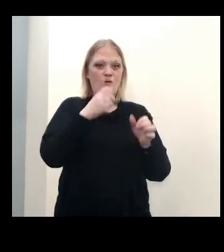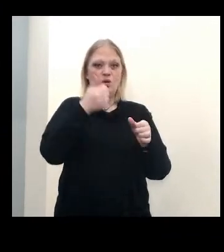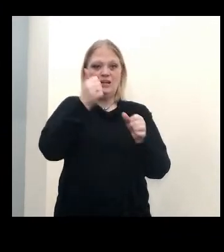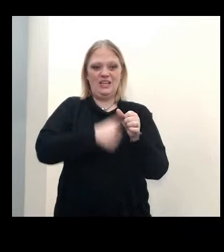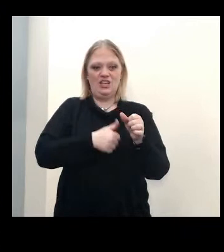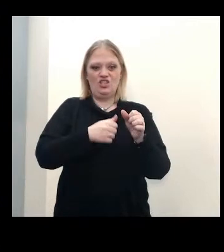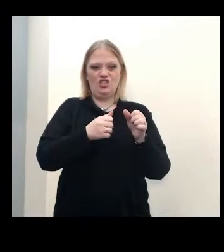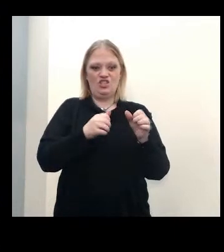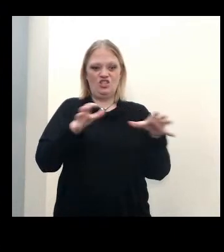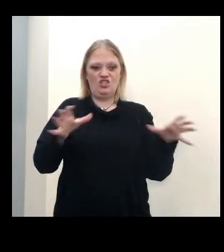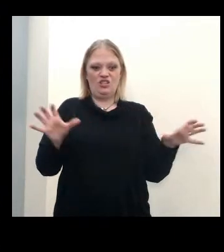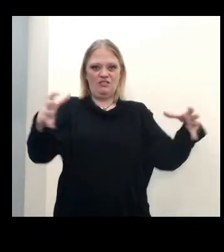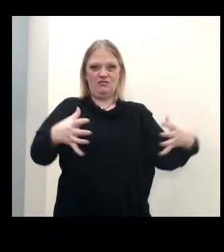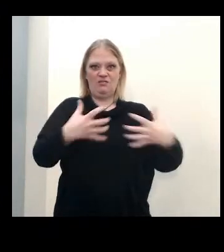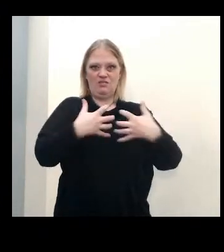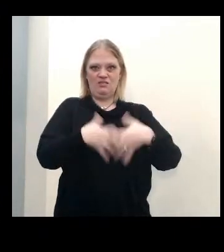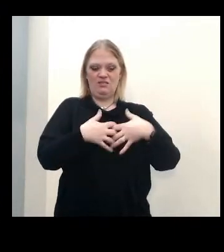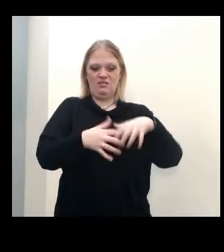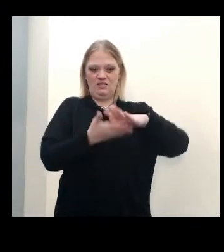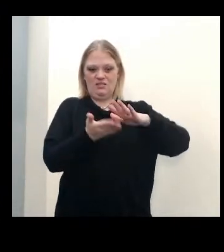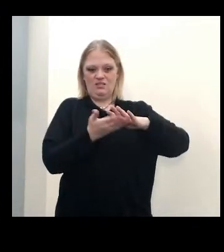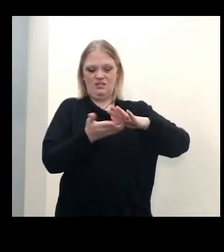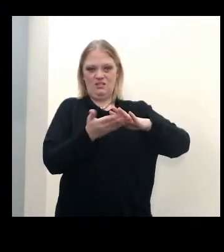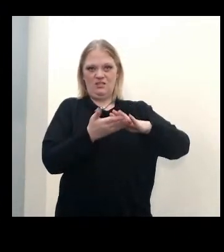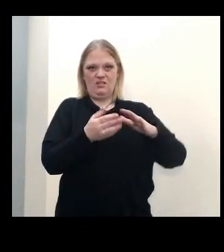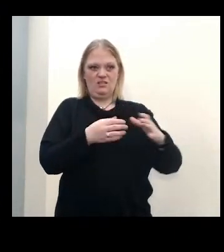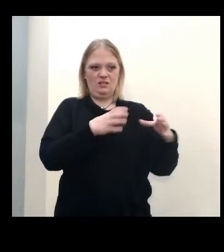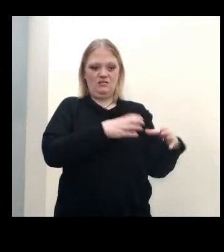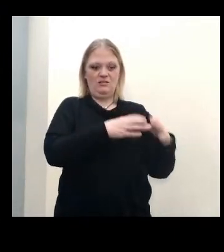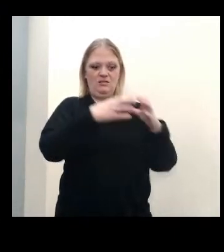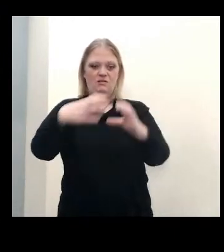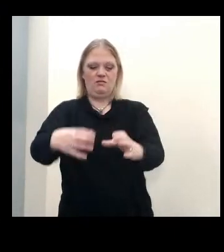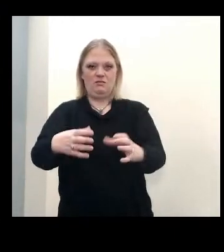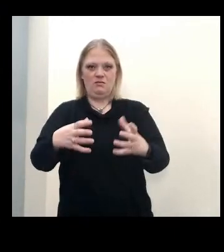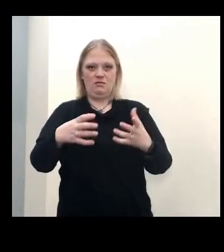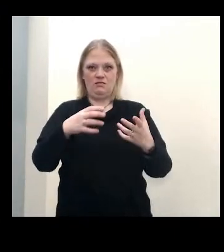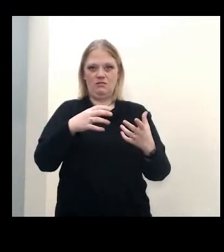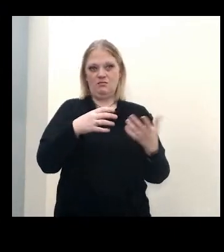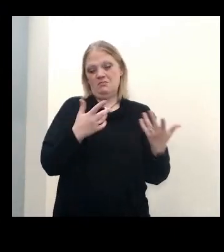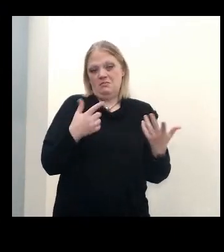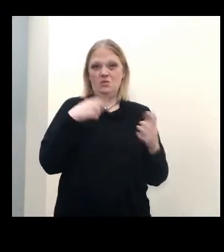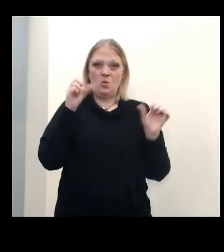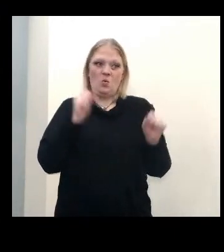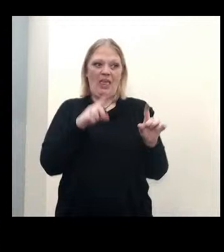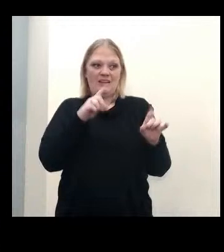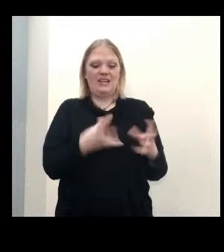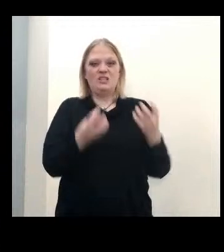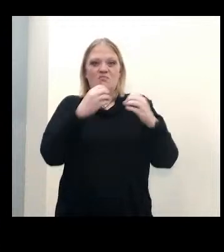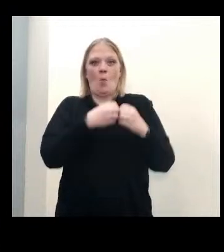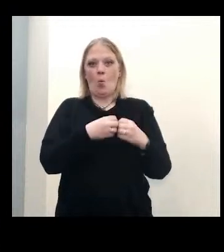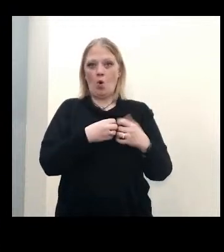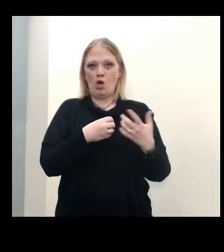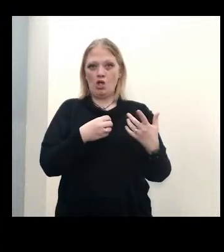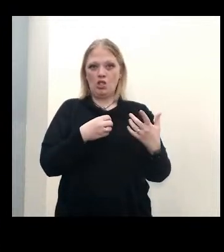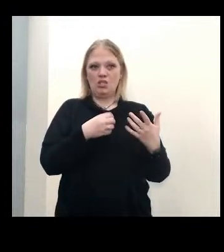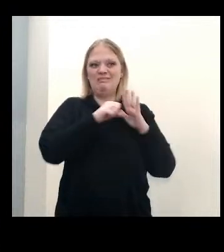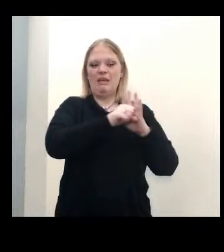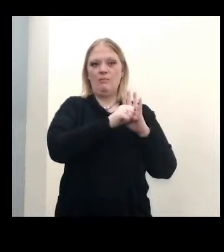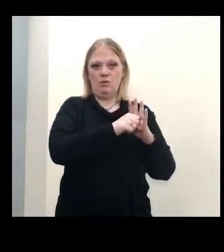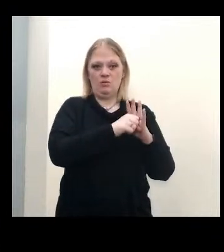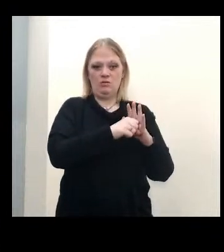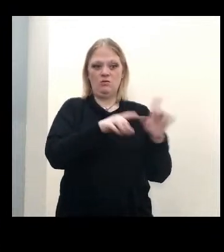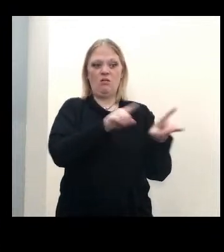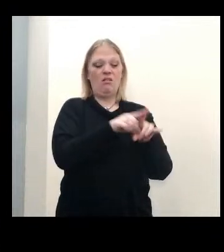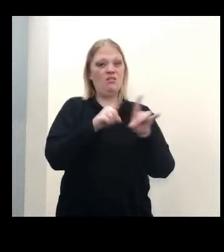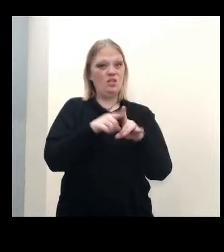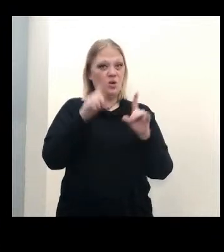because a lower number of wells need to be filled per each specimen. Also, the multiplex does flu